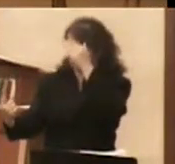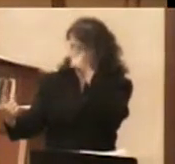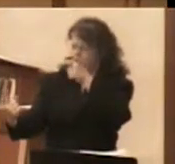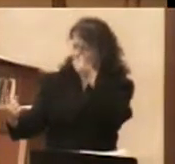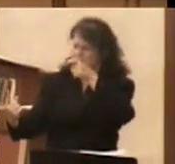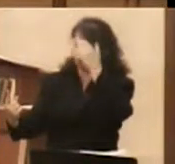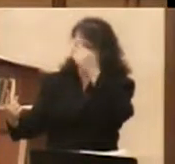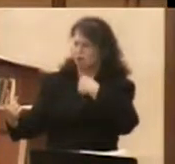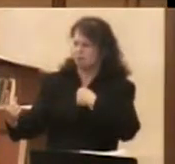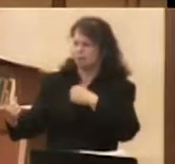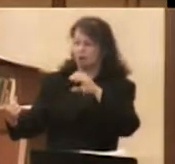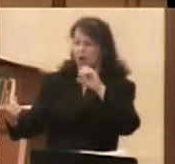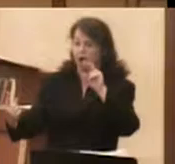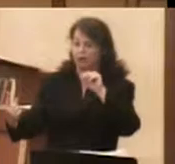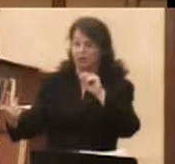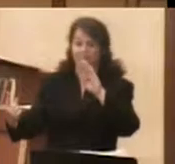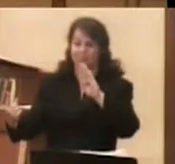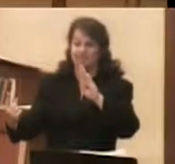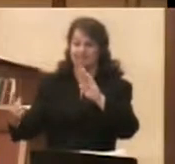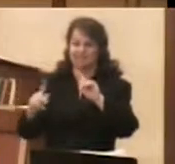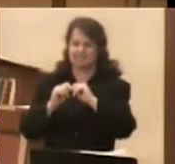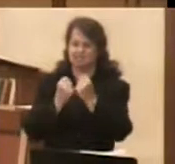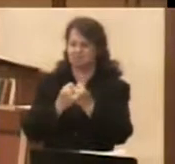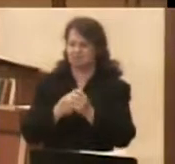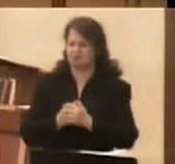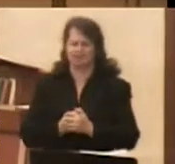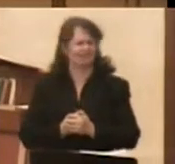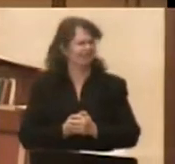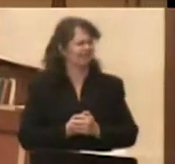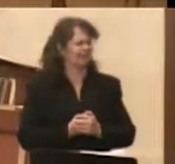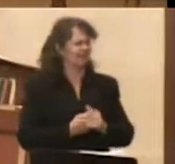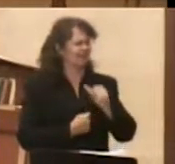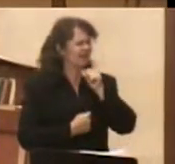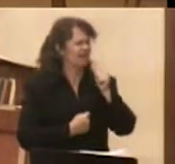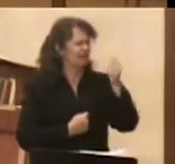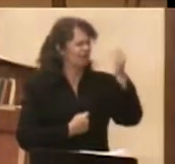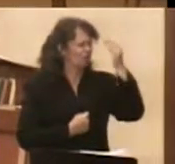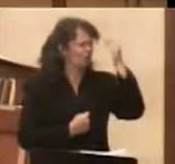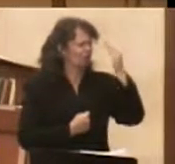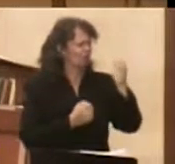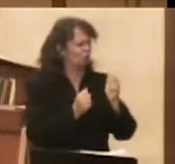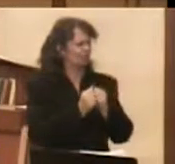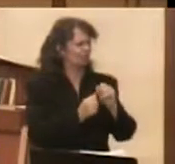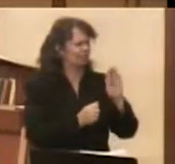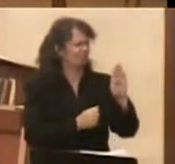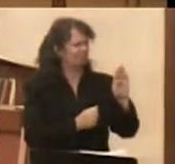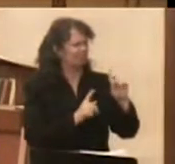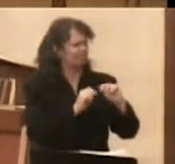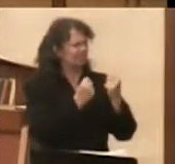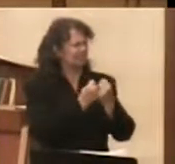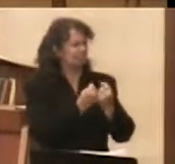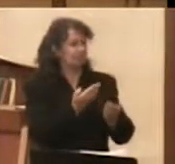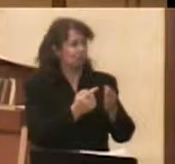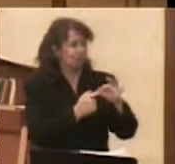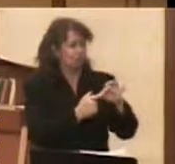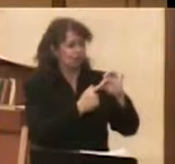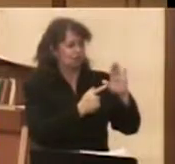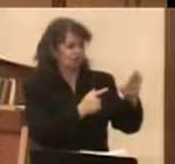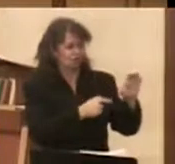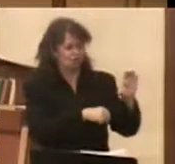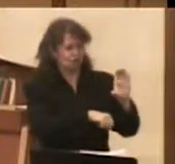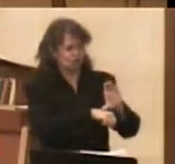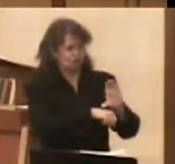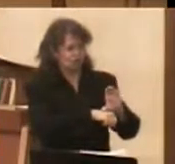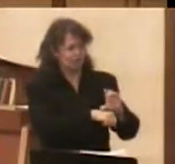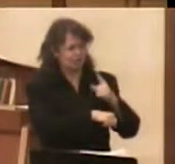B team. Well, Pastor Curry said, I guess I'm not familiar with the B team. Maybe it's unique to your congregation. Tell me about this